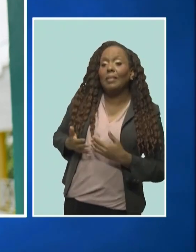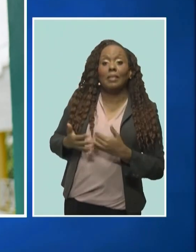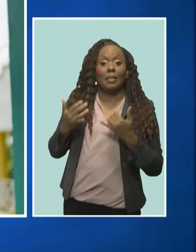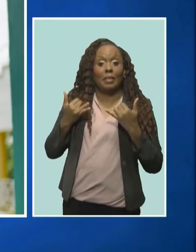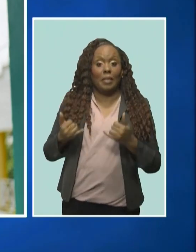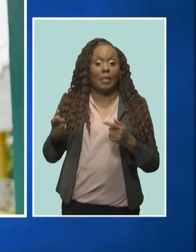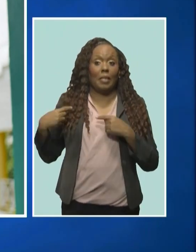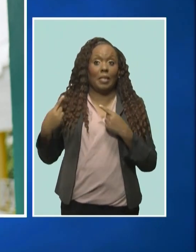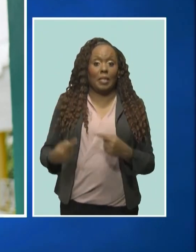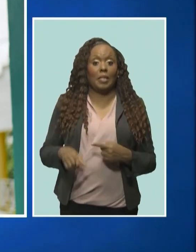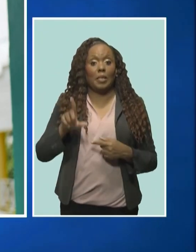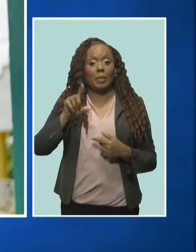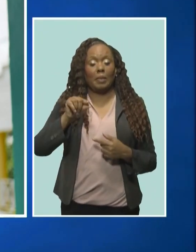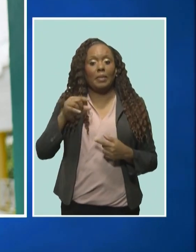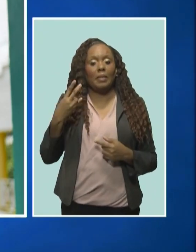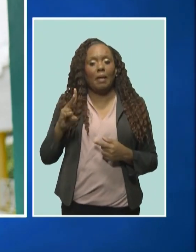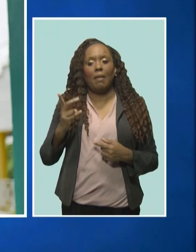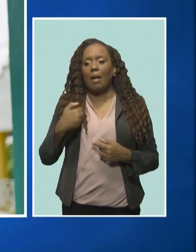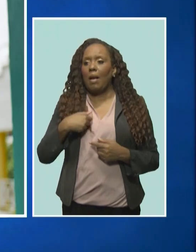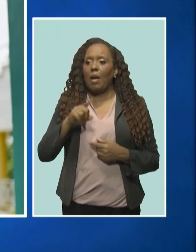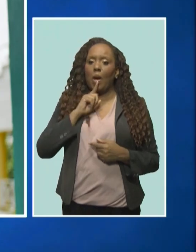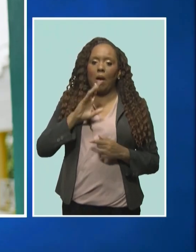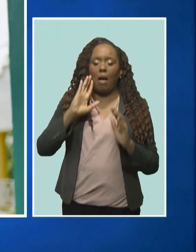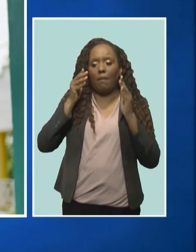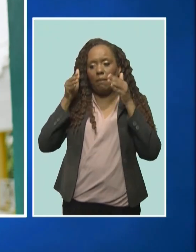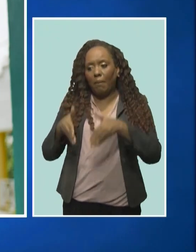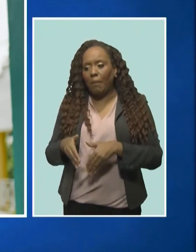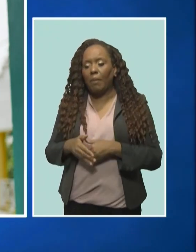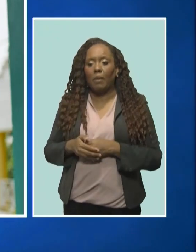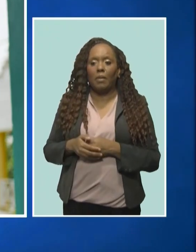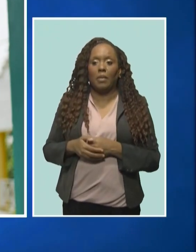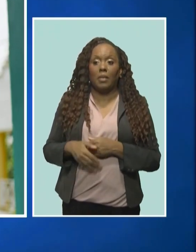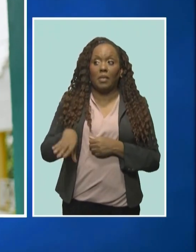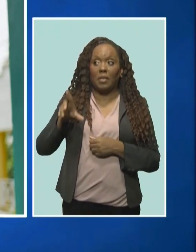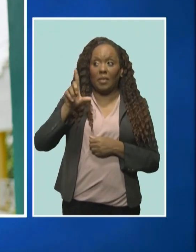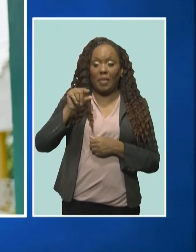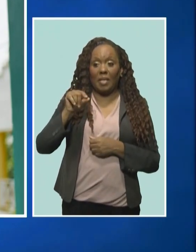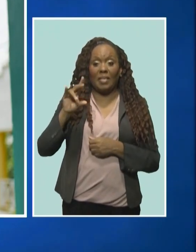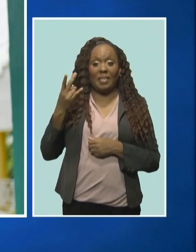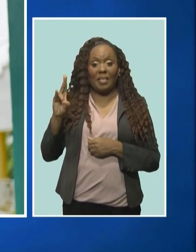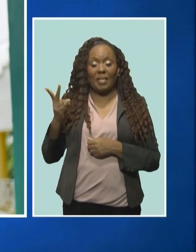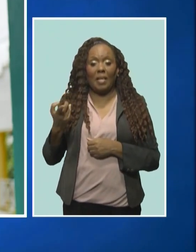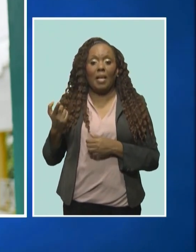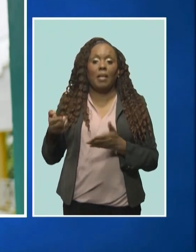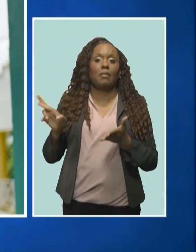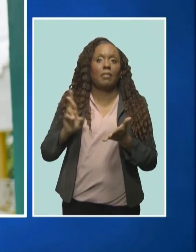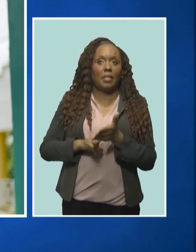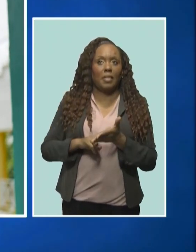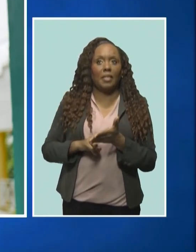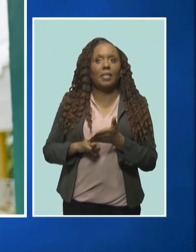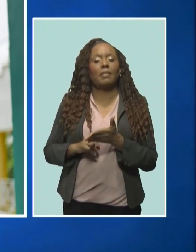2017, was when I was really focusing on studying, and then 2017 is when I actually registered and became my own